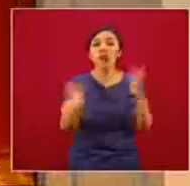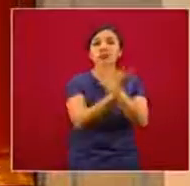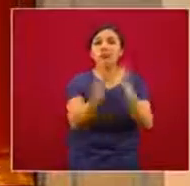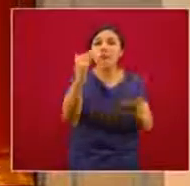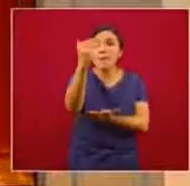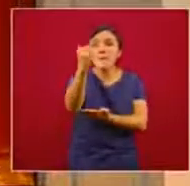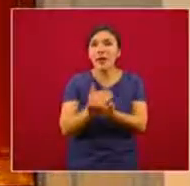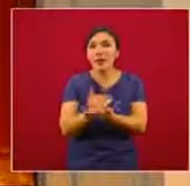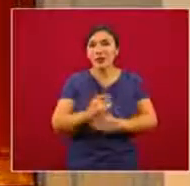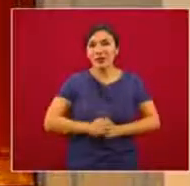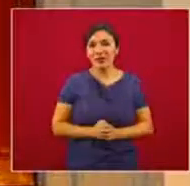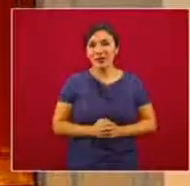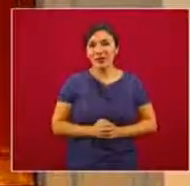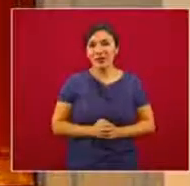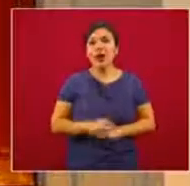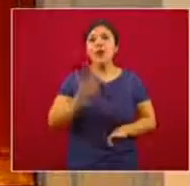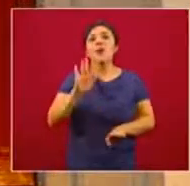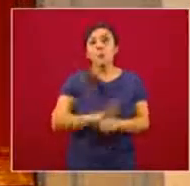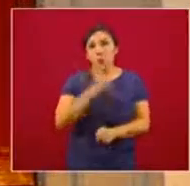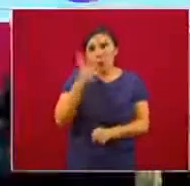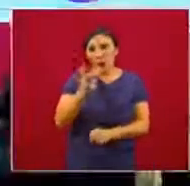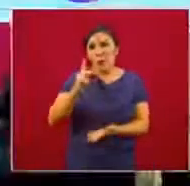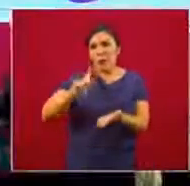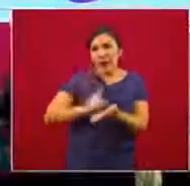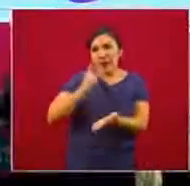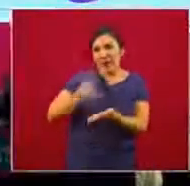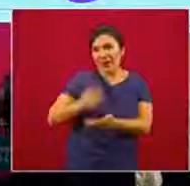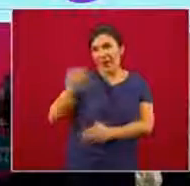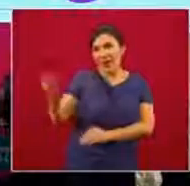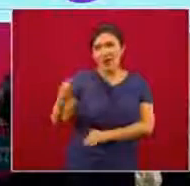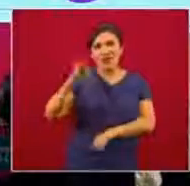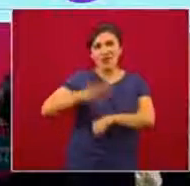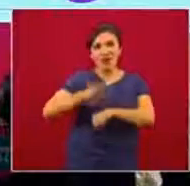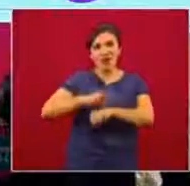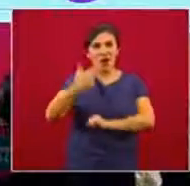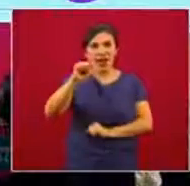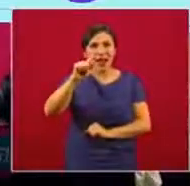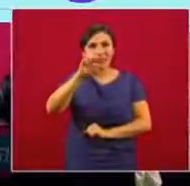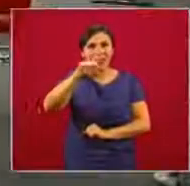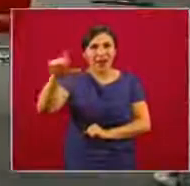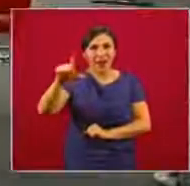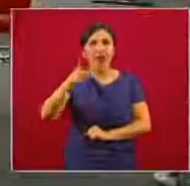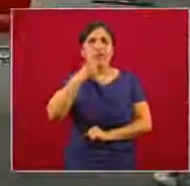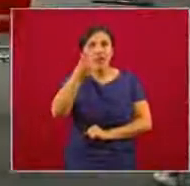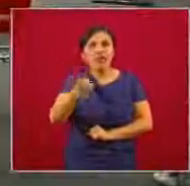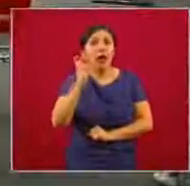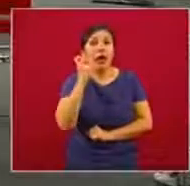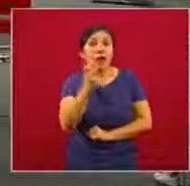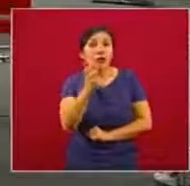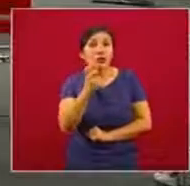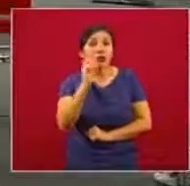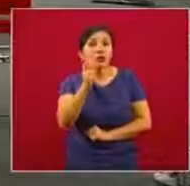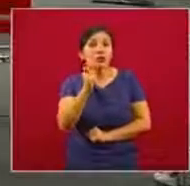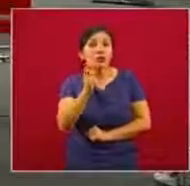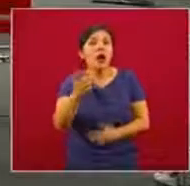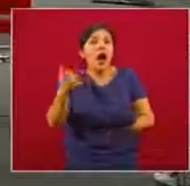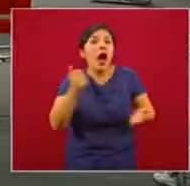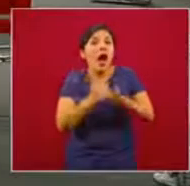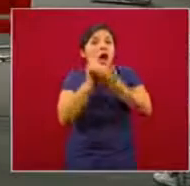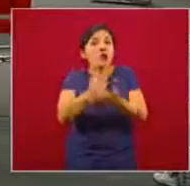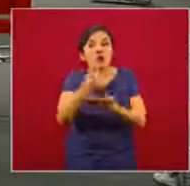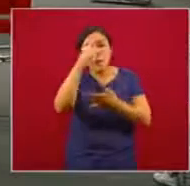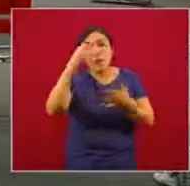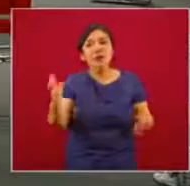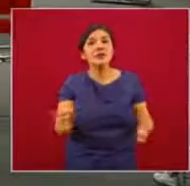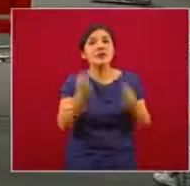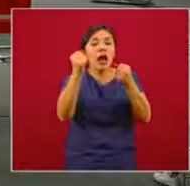system, what we Por did eso is es que that we nos ha explicado varias also the veces activity of Hugo 40 López million Gatell people. That's lo why que eso we've been significó para explained many evitar times by que